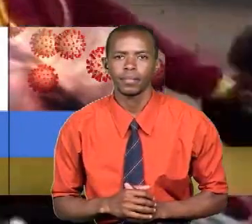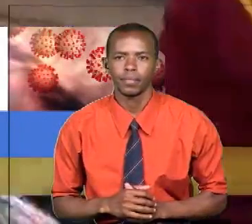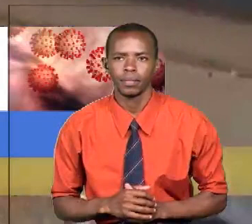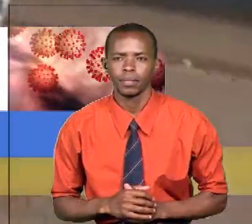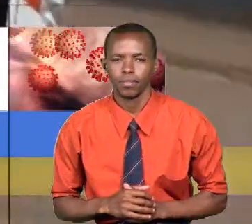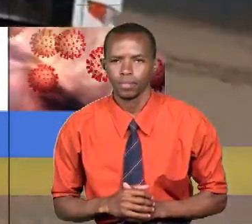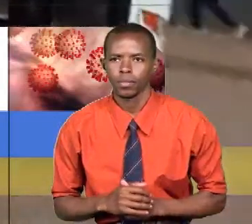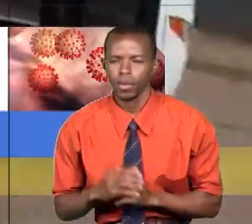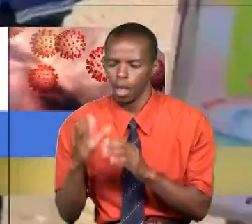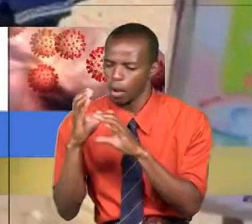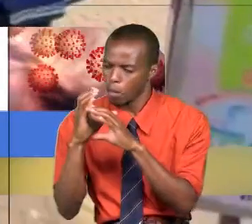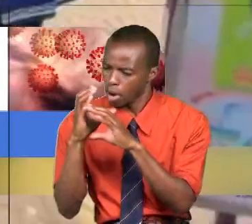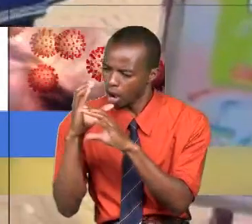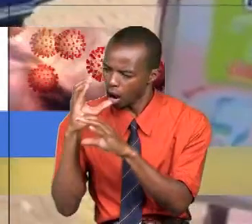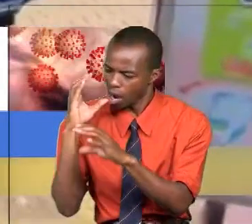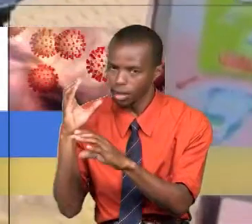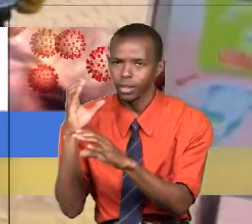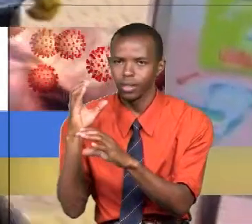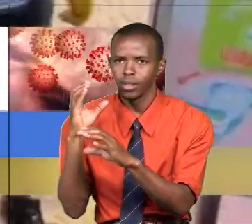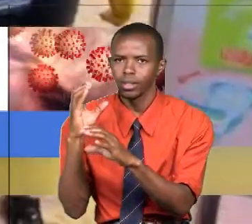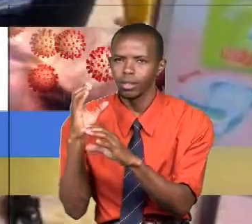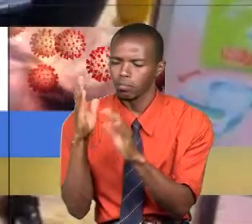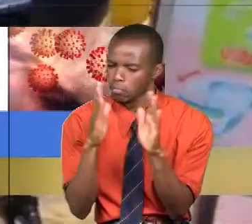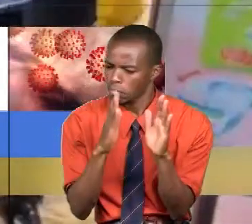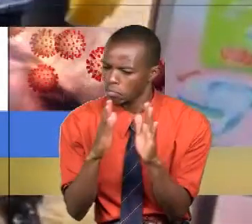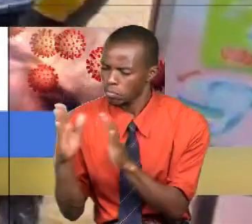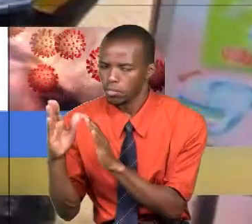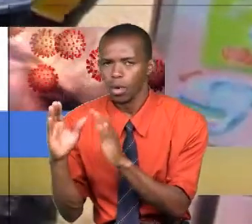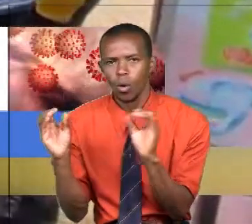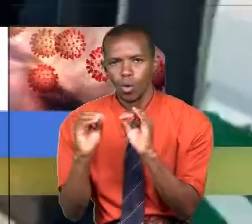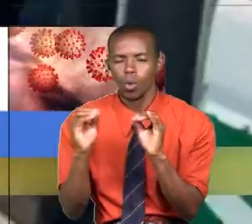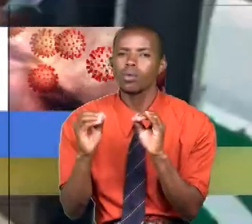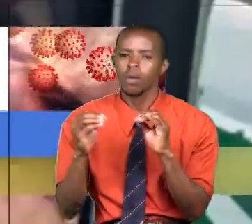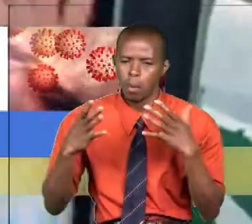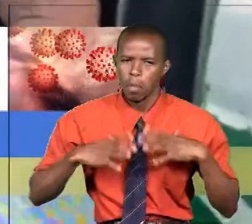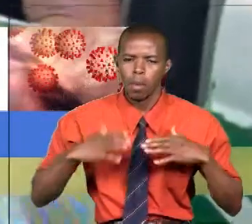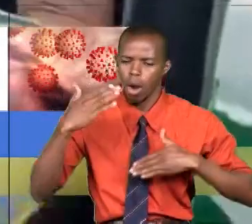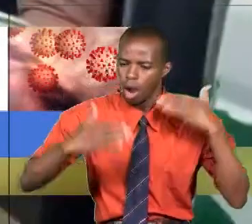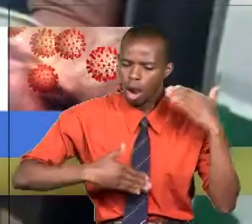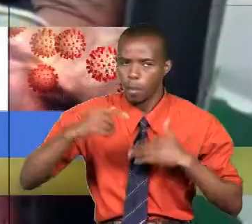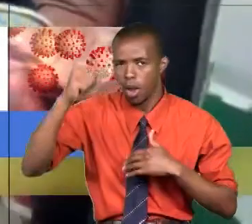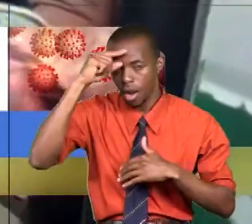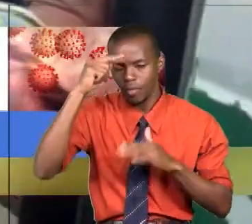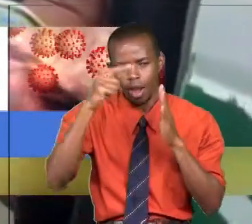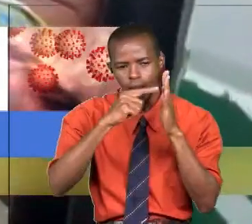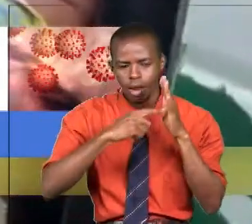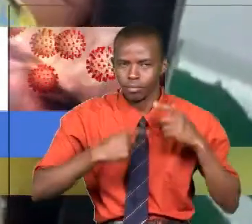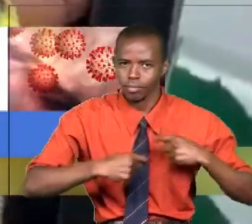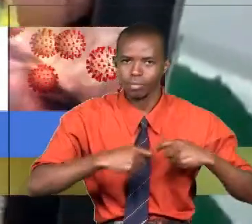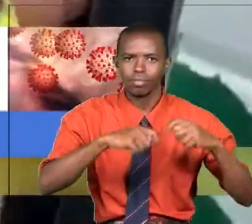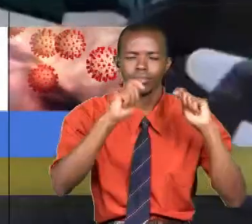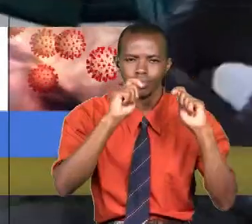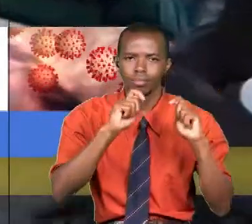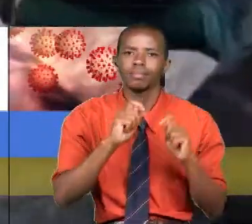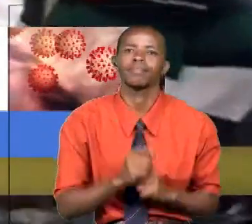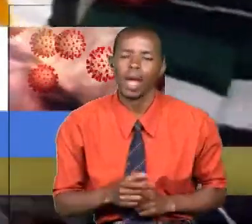Despite the commuters not being fully prepared for these guidelines, they are happy with the government's decisions and guidelines implemented. Rwanda Biomedical